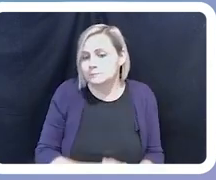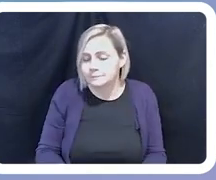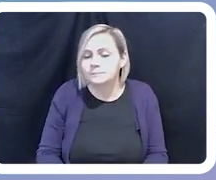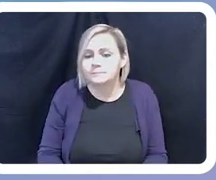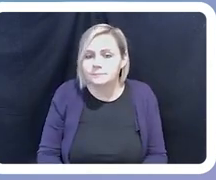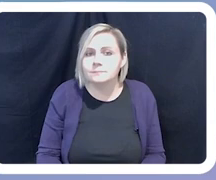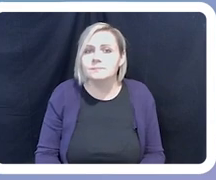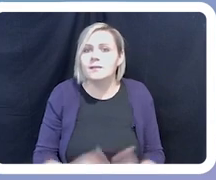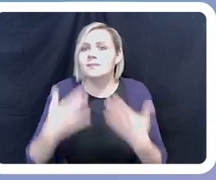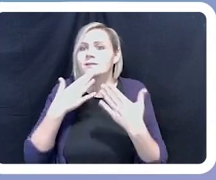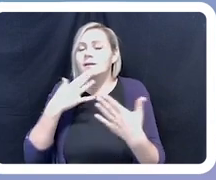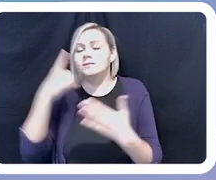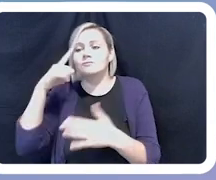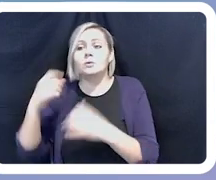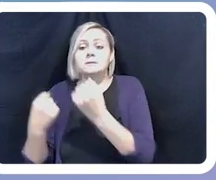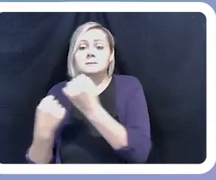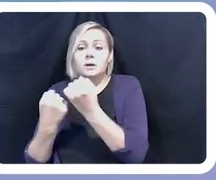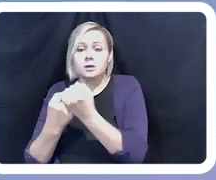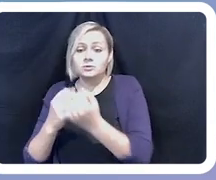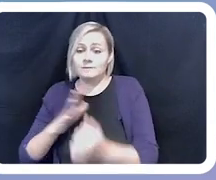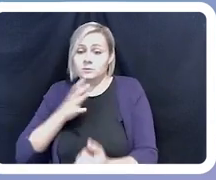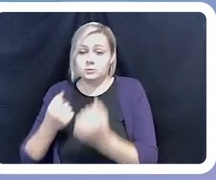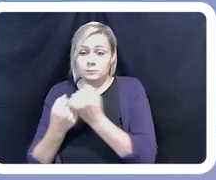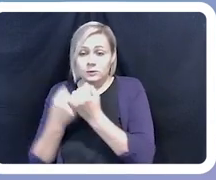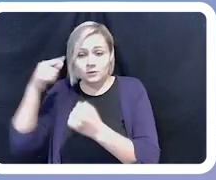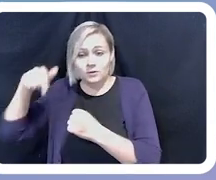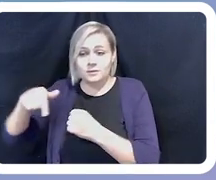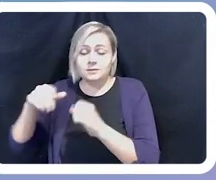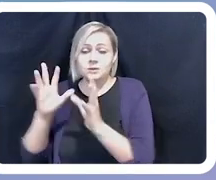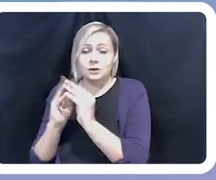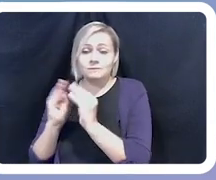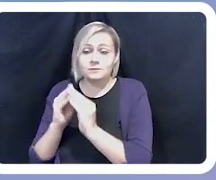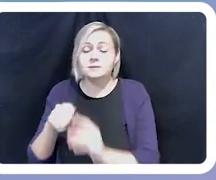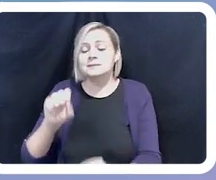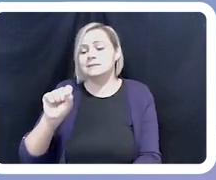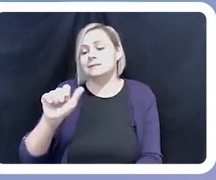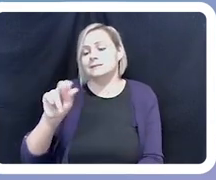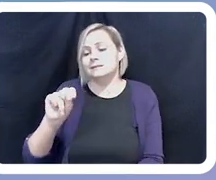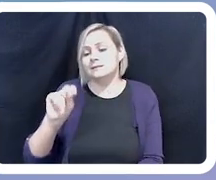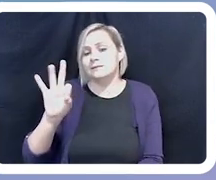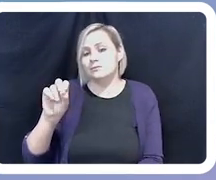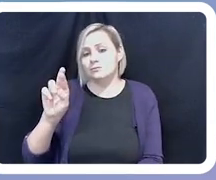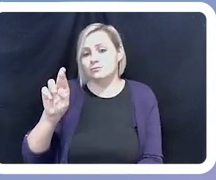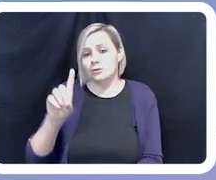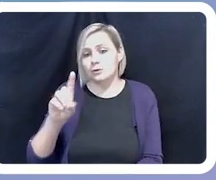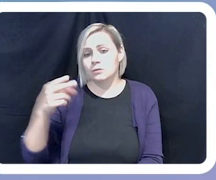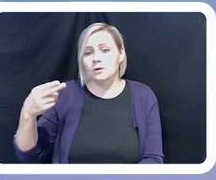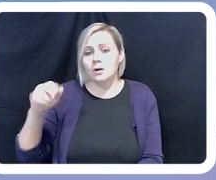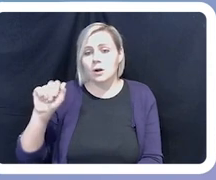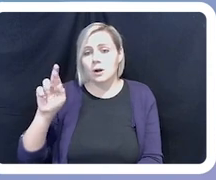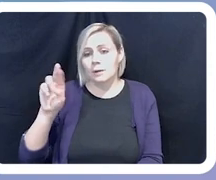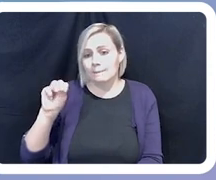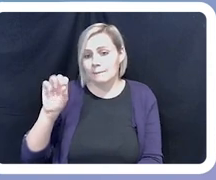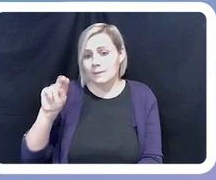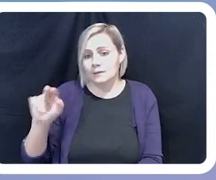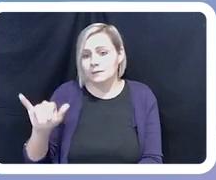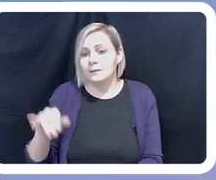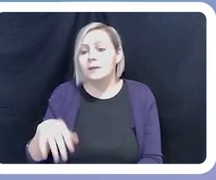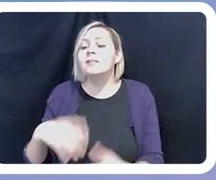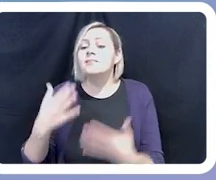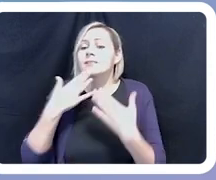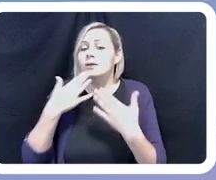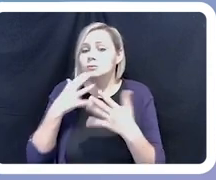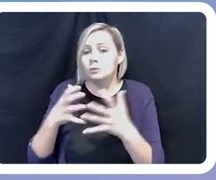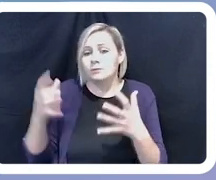incredible partner and the official sponsor of this year's conference, Sanford Harmony. We are beyond thankful for their commitment to Best